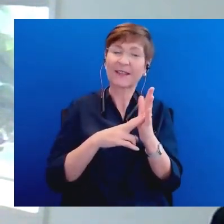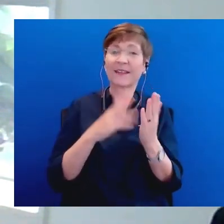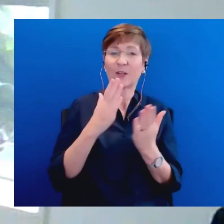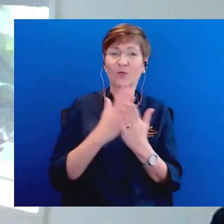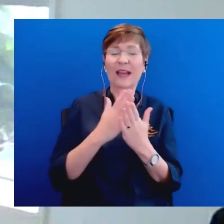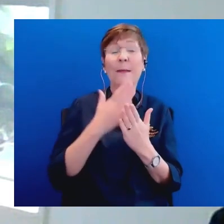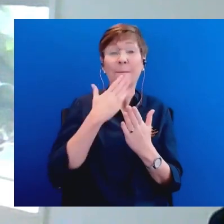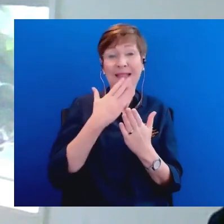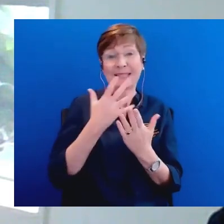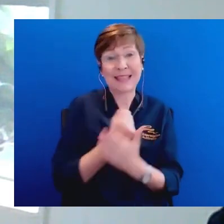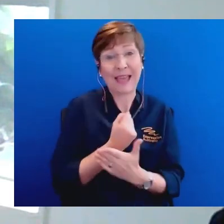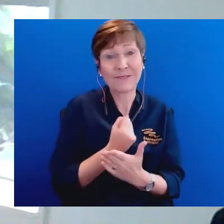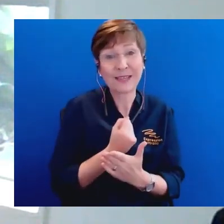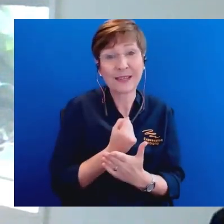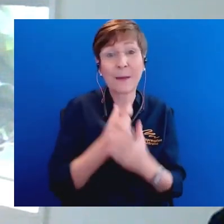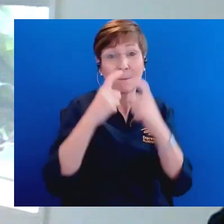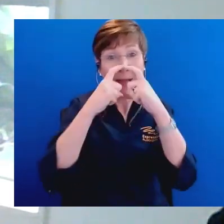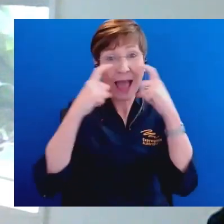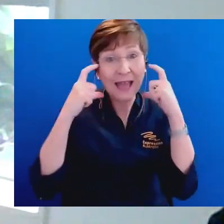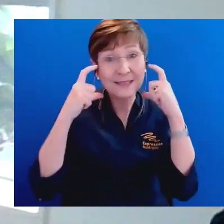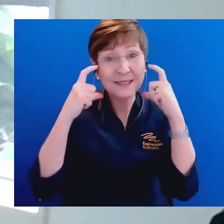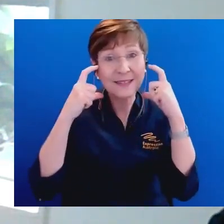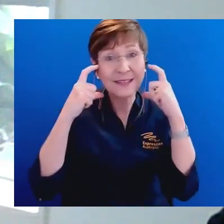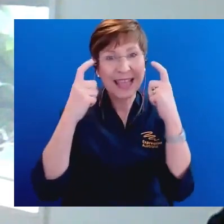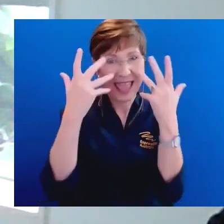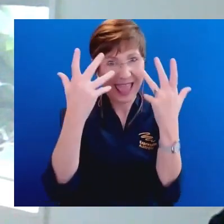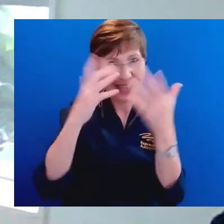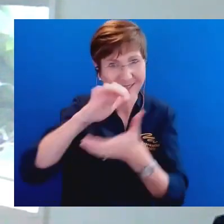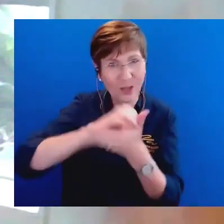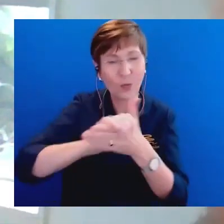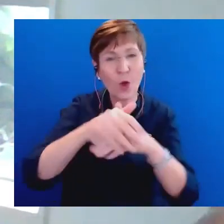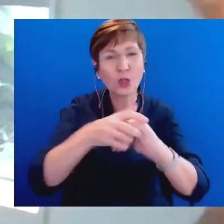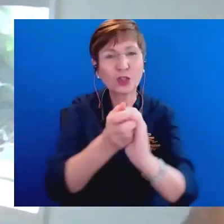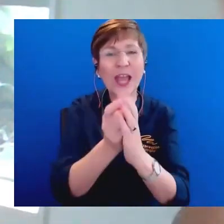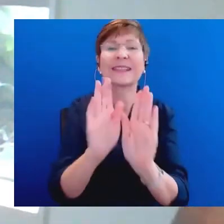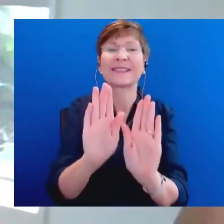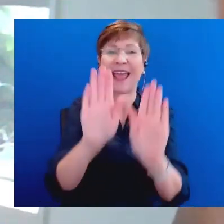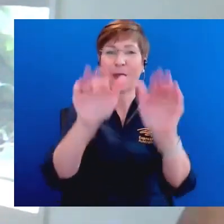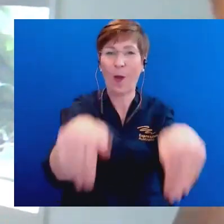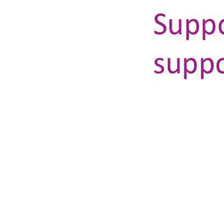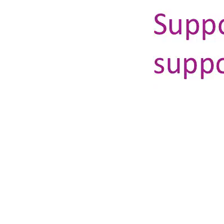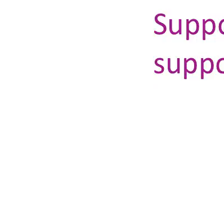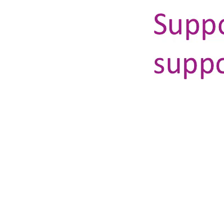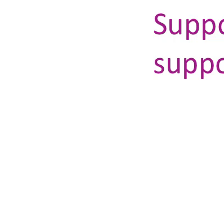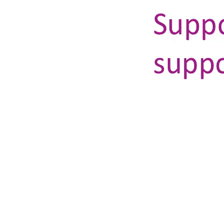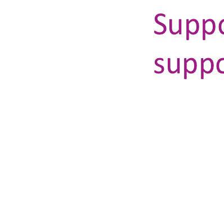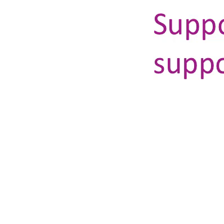wear your mask, wash those hands and stay home. See you next time.